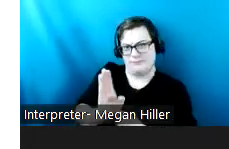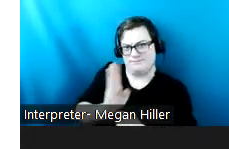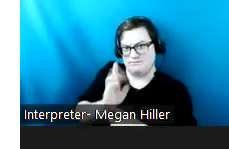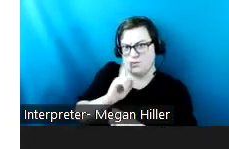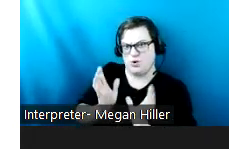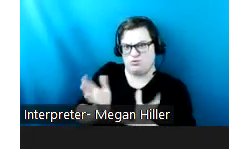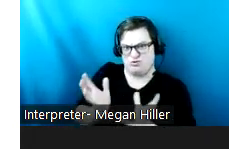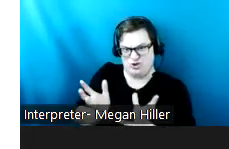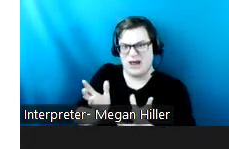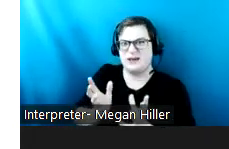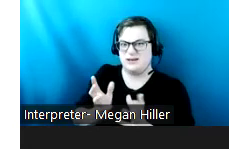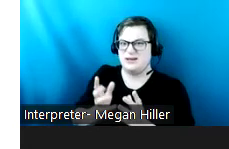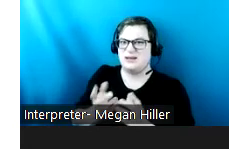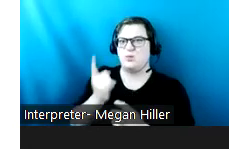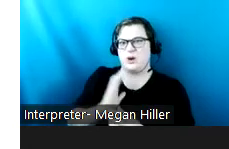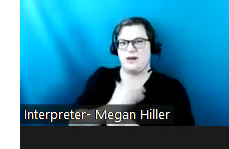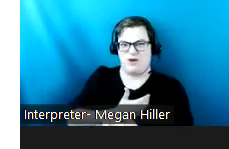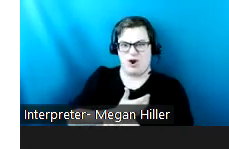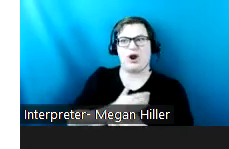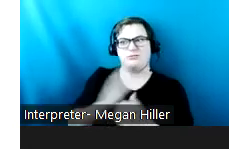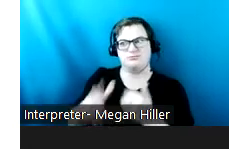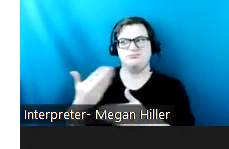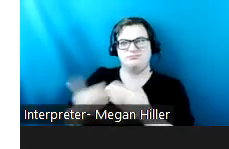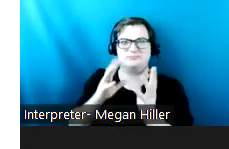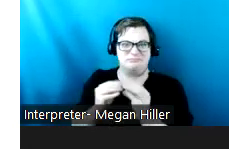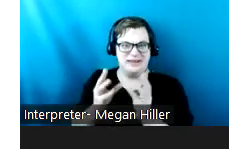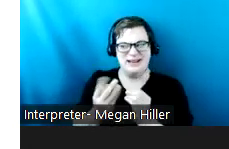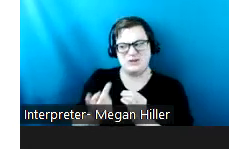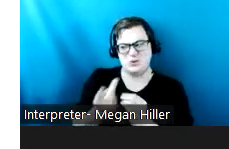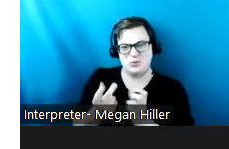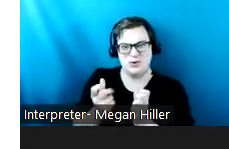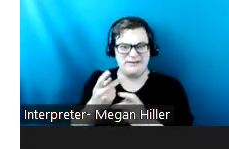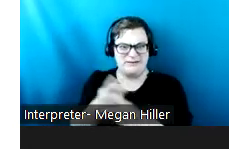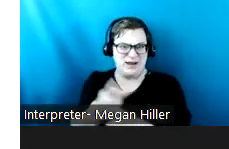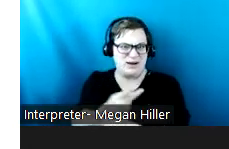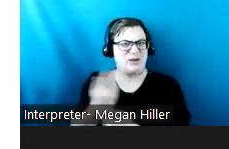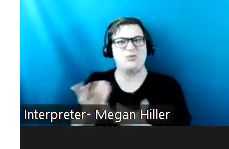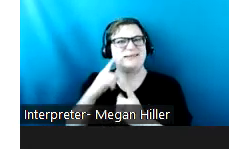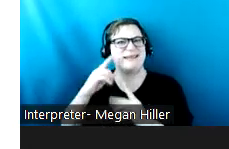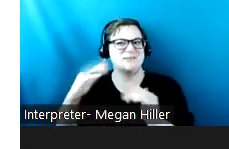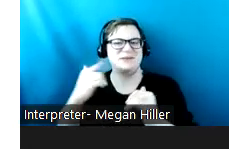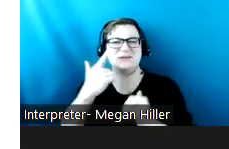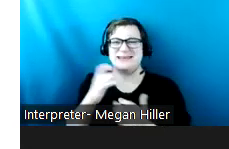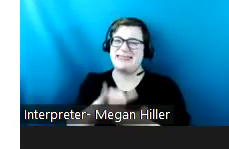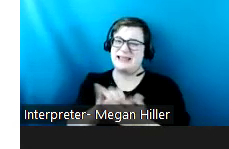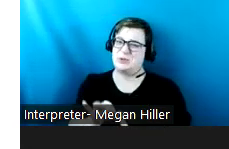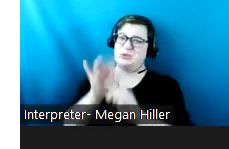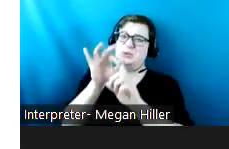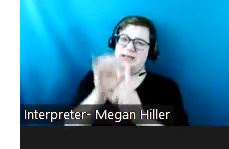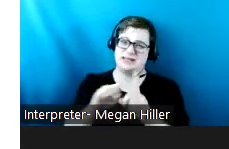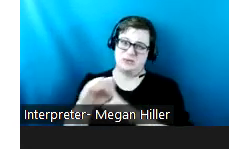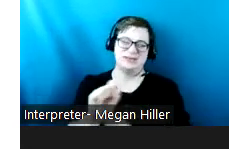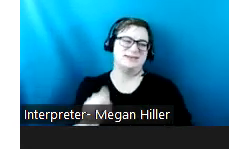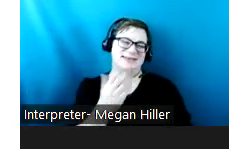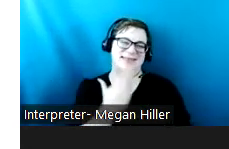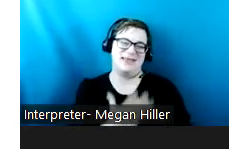one of our upcoming meetings, and we can dial down to what exactly the expectation would be there. Because I think that's going to be a pretty unique one. Okay, that'd be